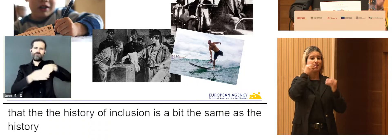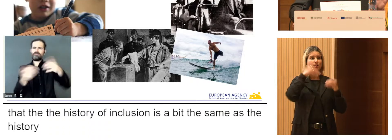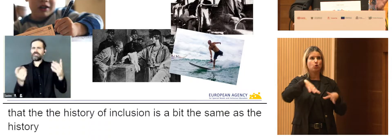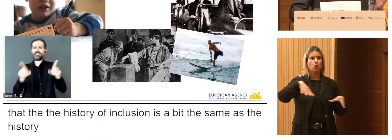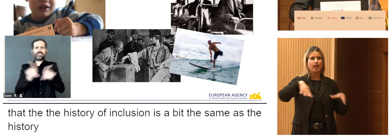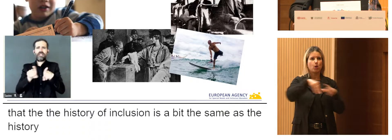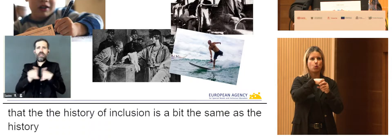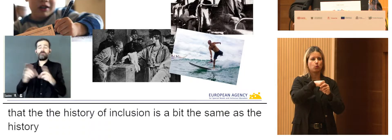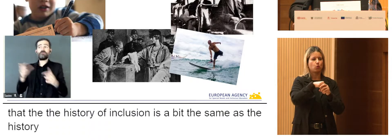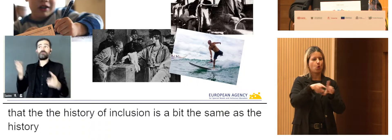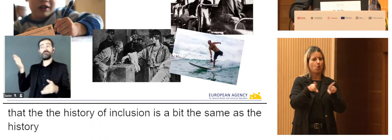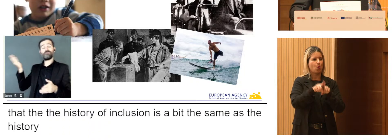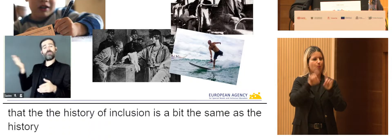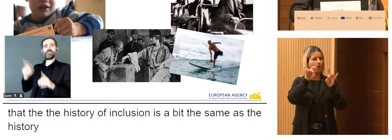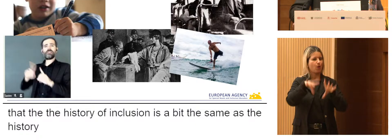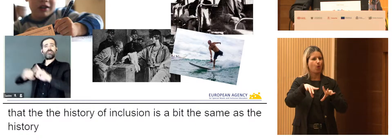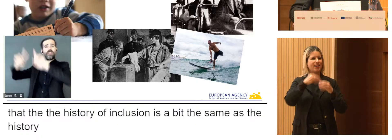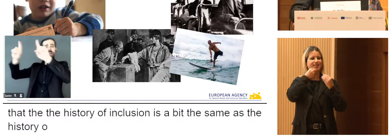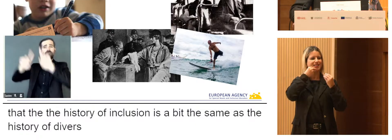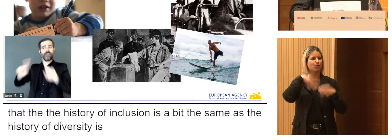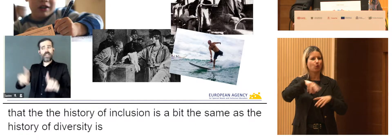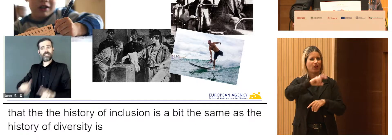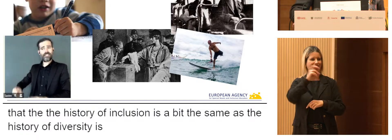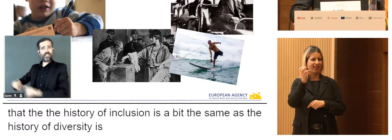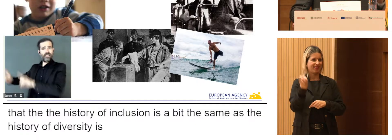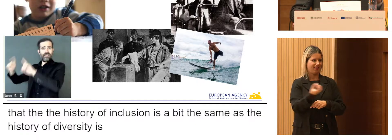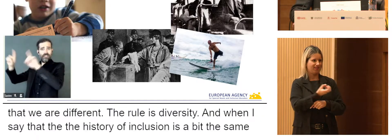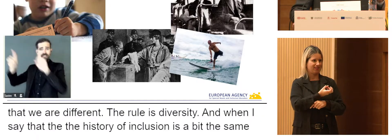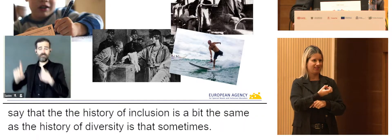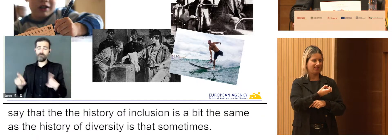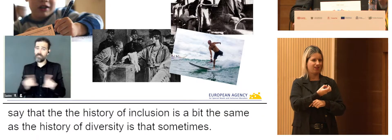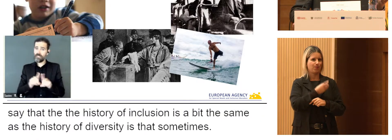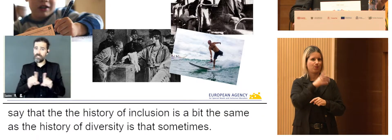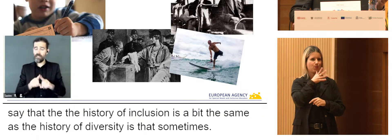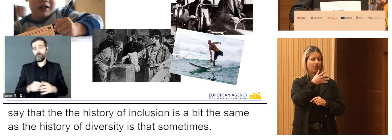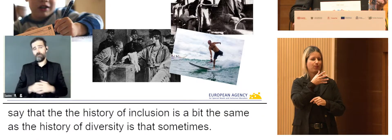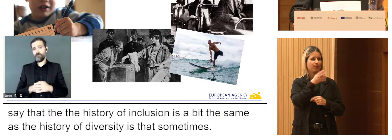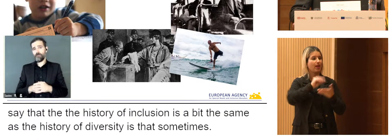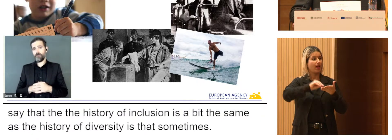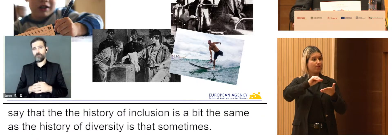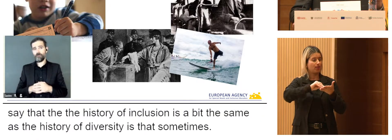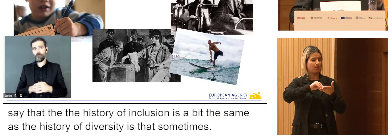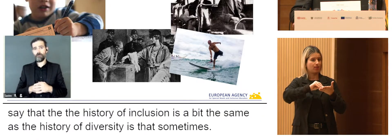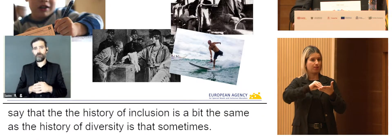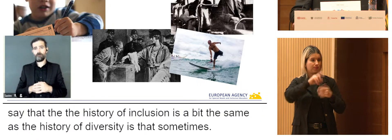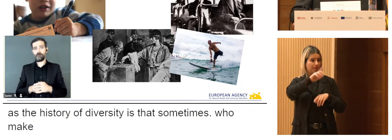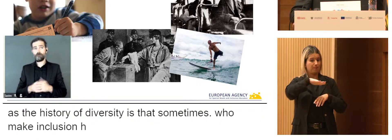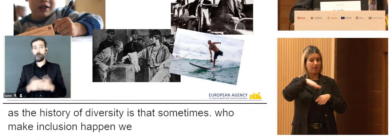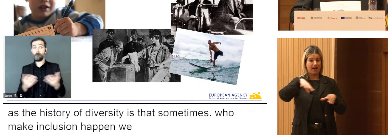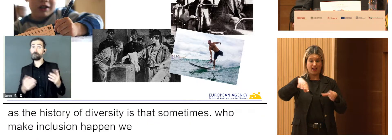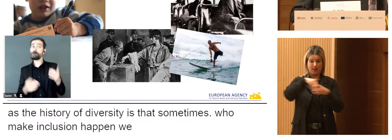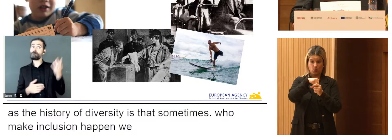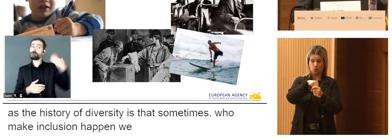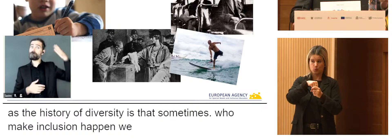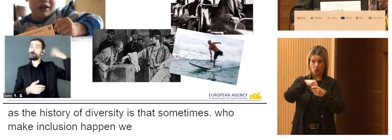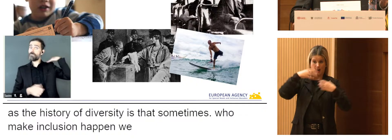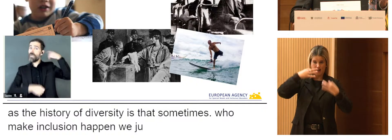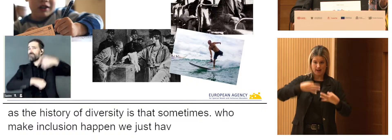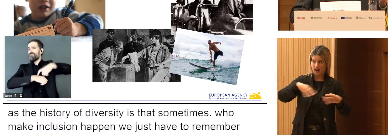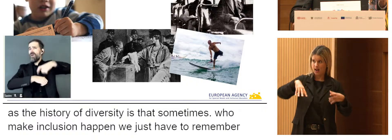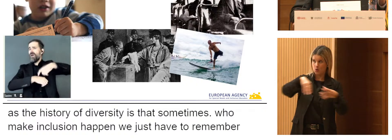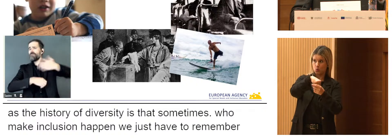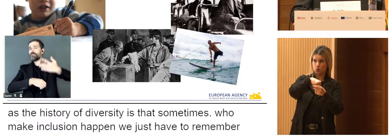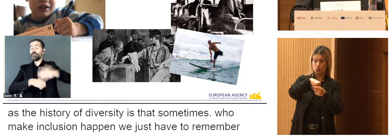of diversity, is that sometimes to make inclusion happen, we just have to